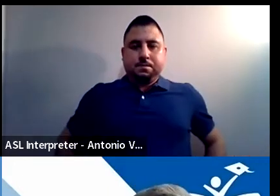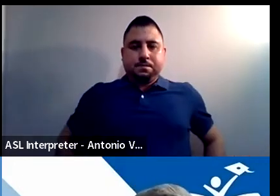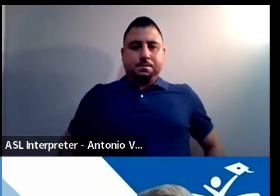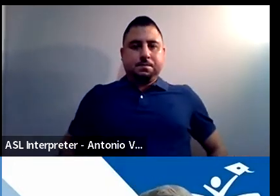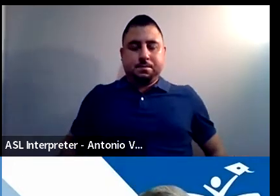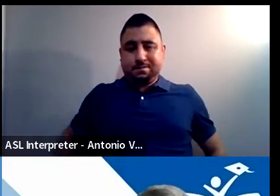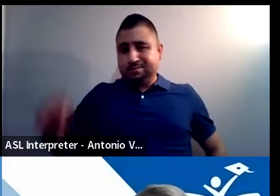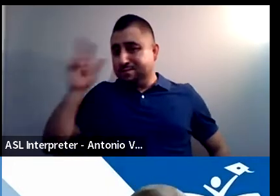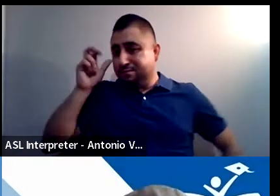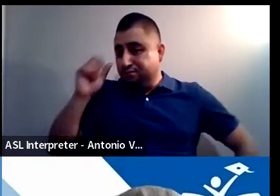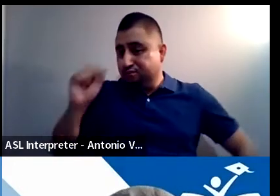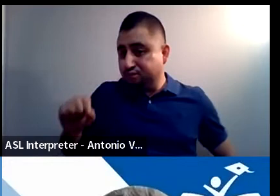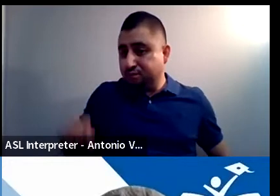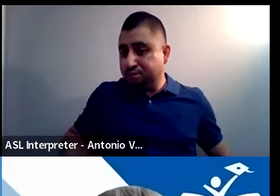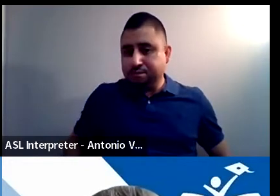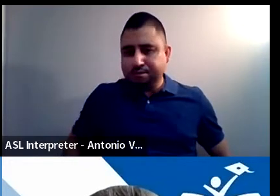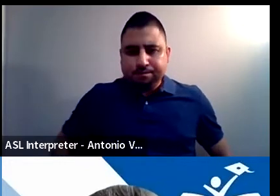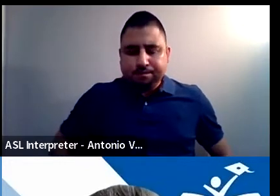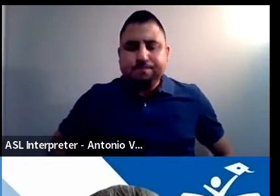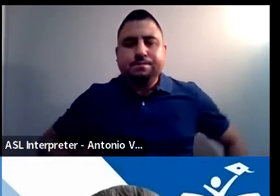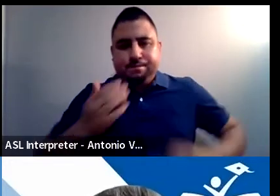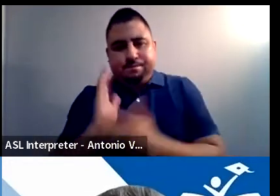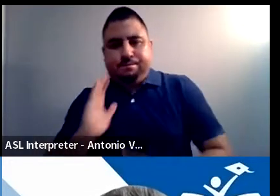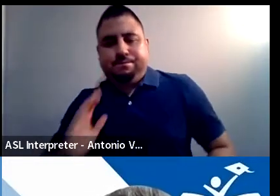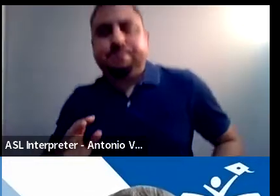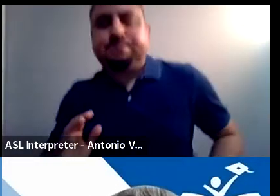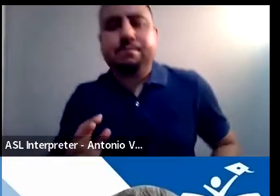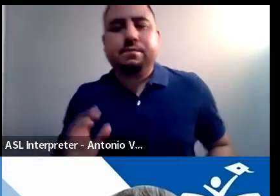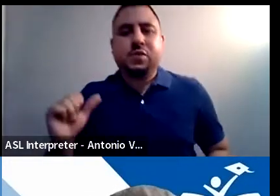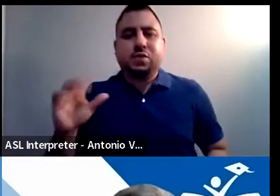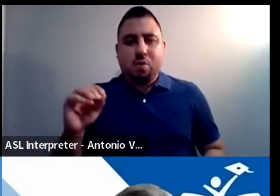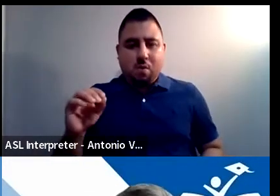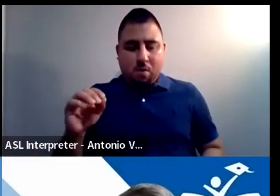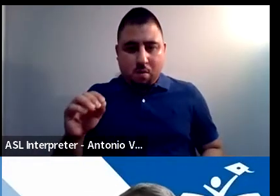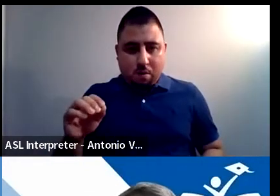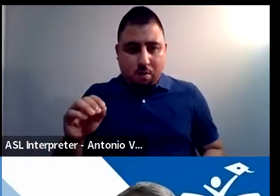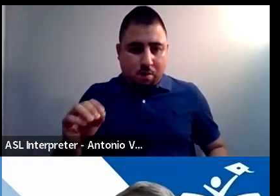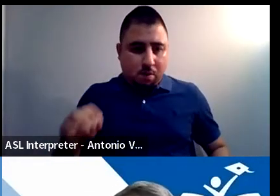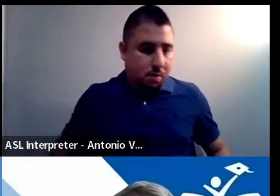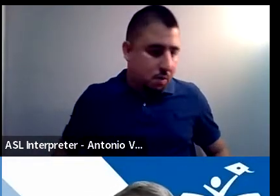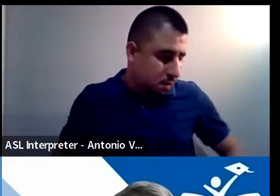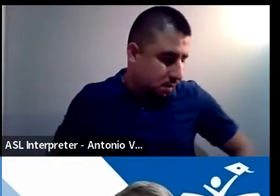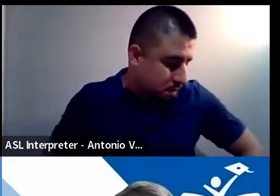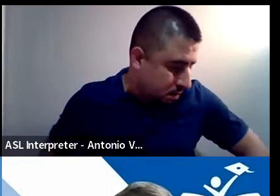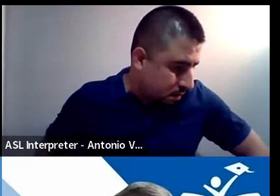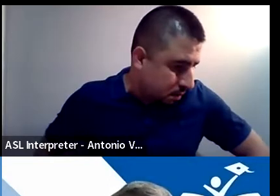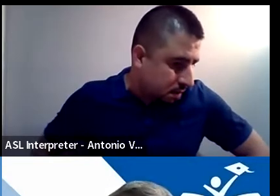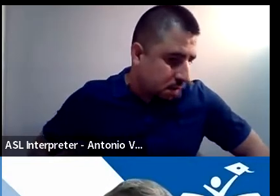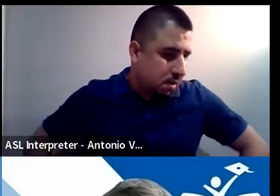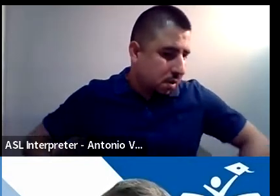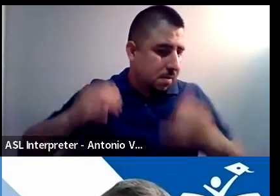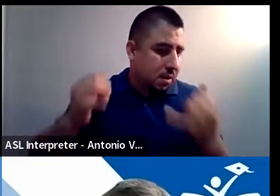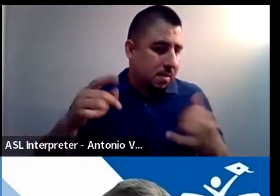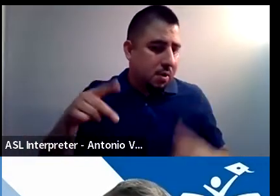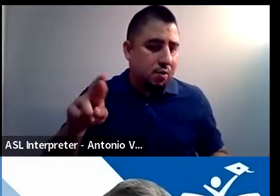Hello, can you hear me? All right. So my name is Darius Hyman. I am currently Point of